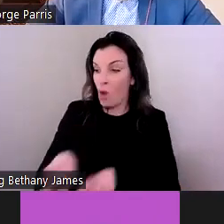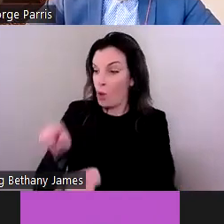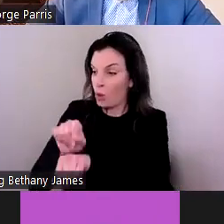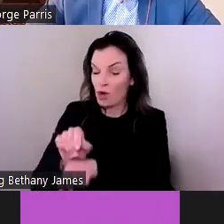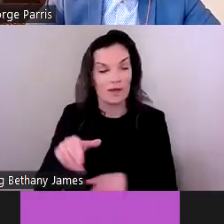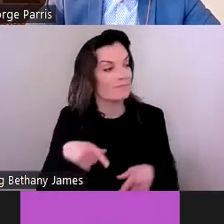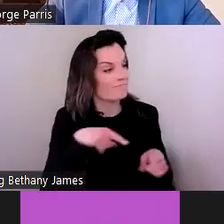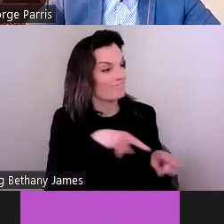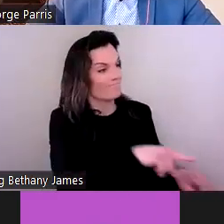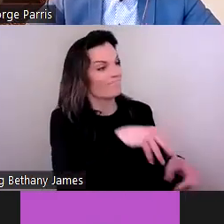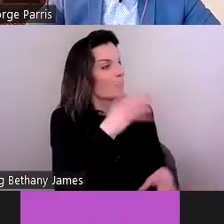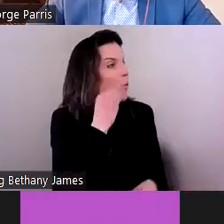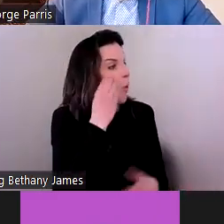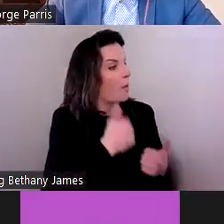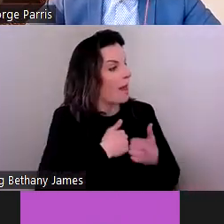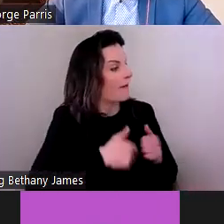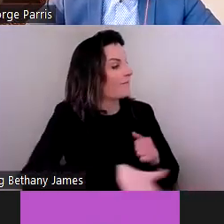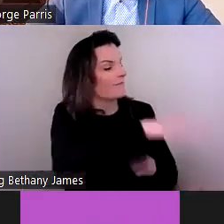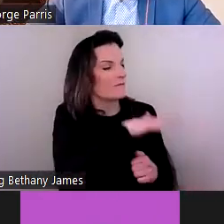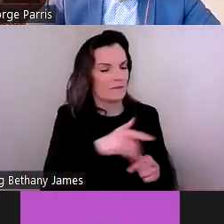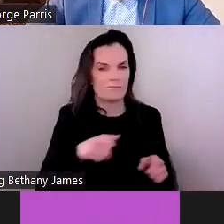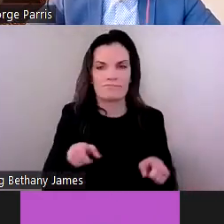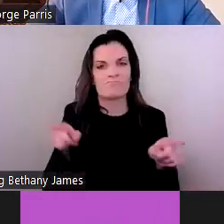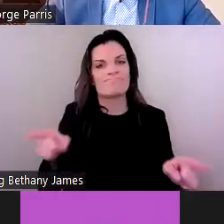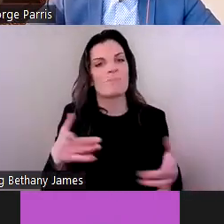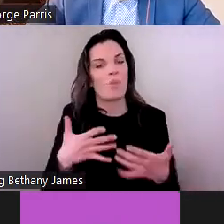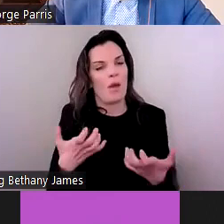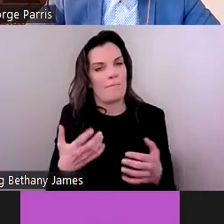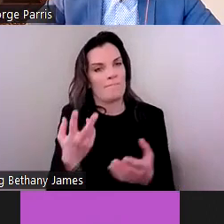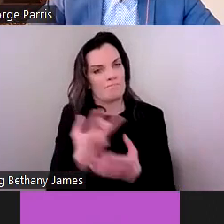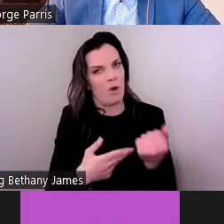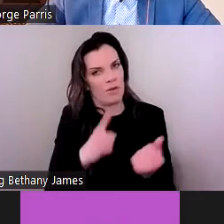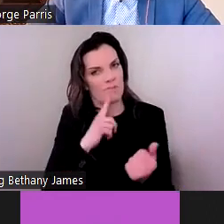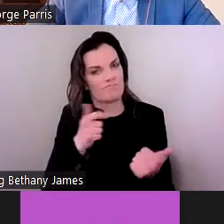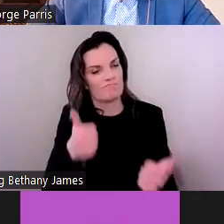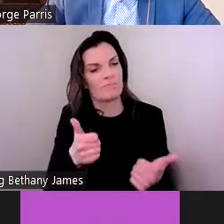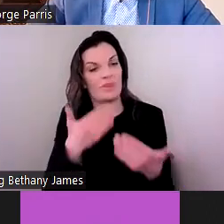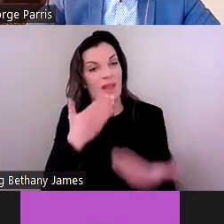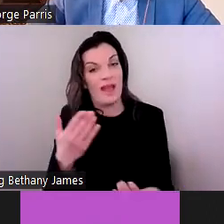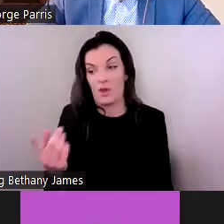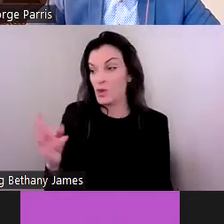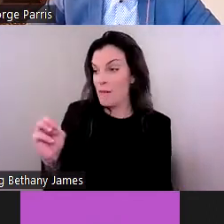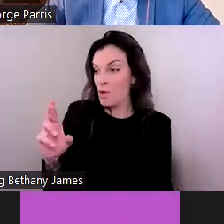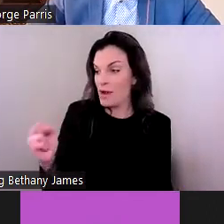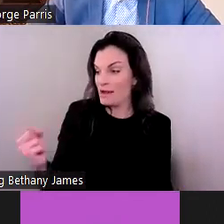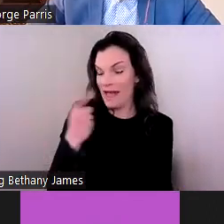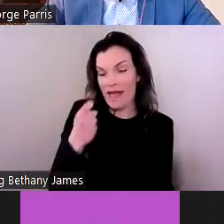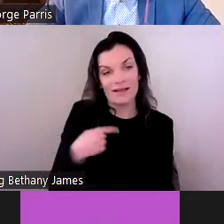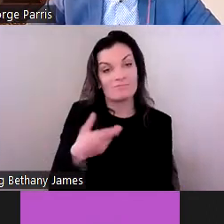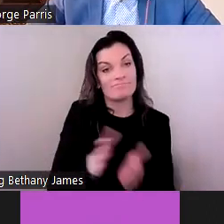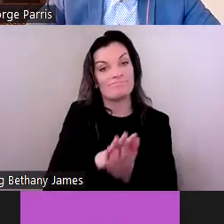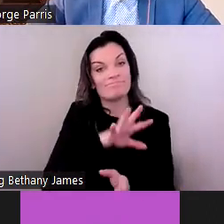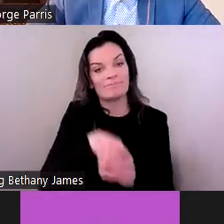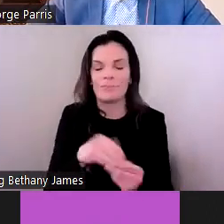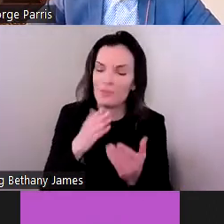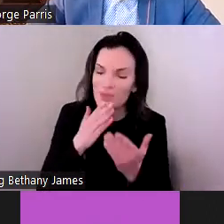outside of work. Thank you very much. I appreciate MRS for asking me to do this. And